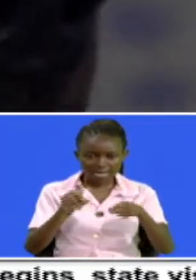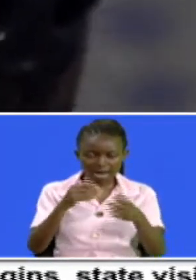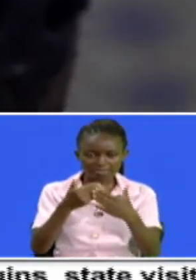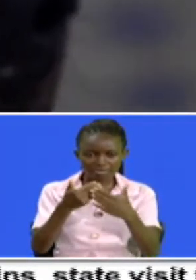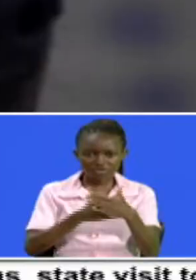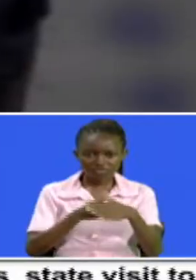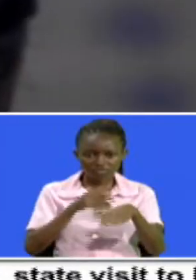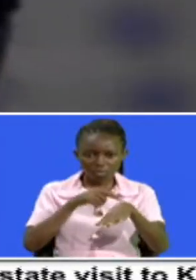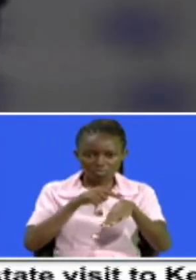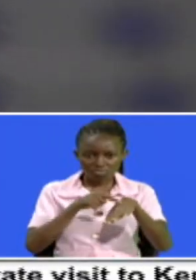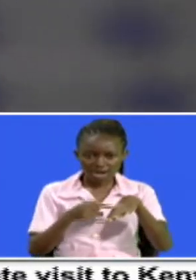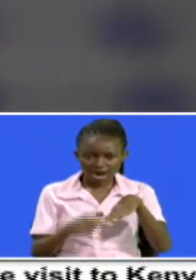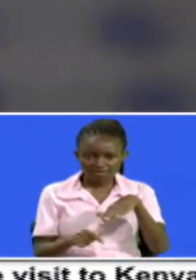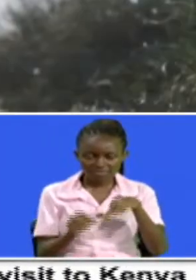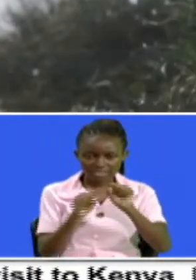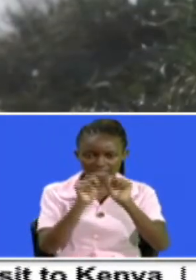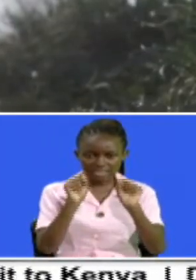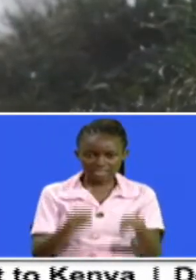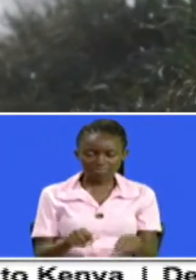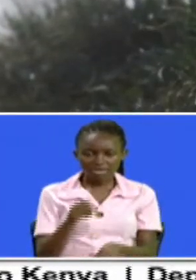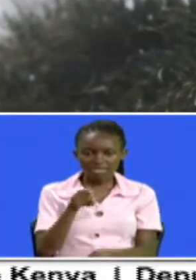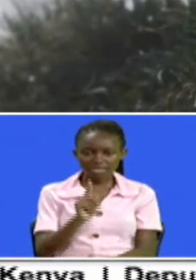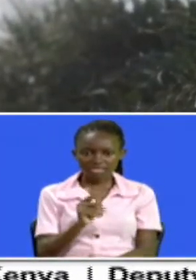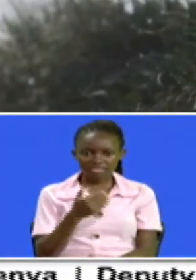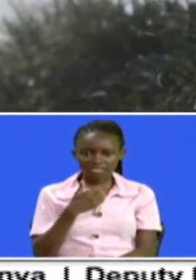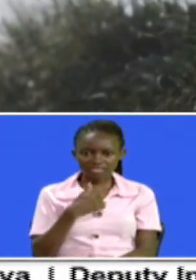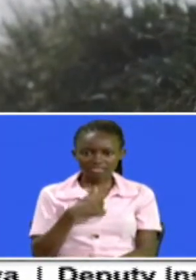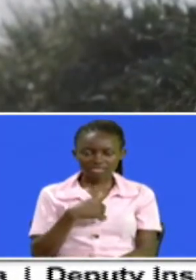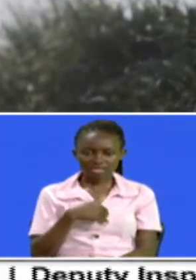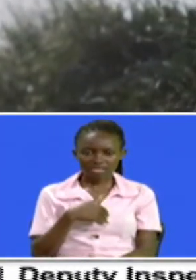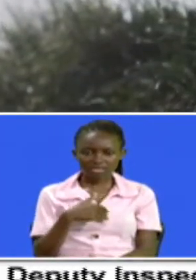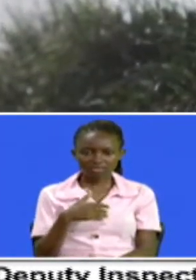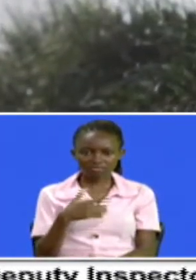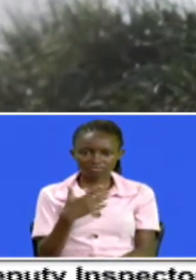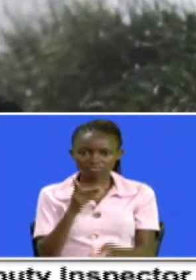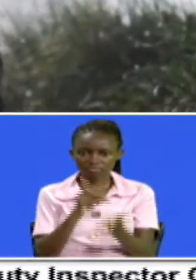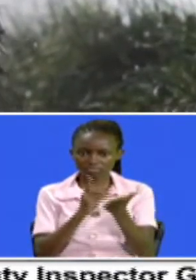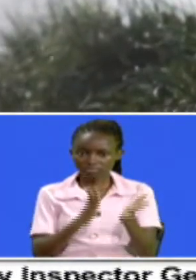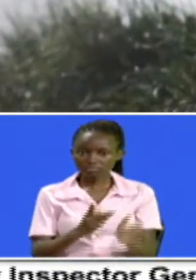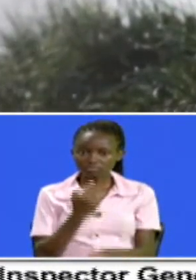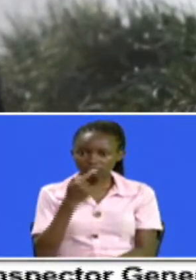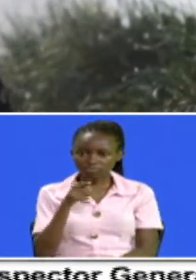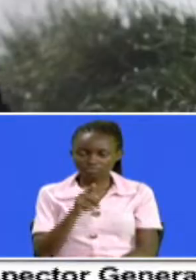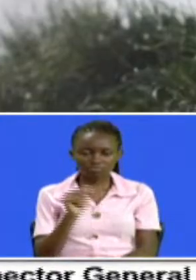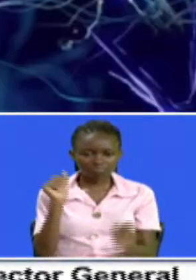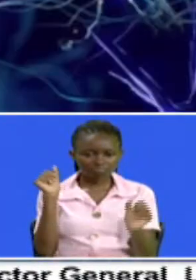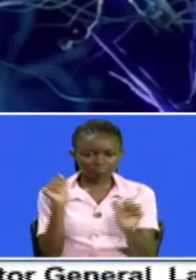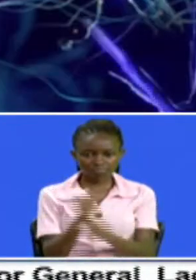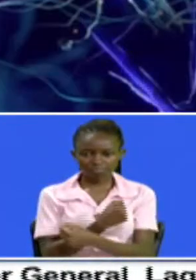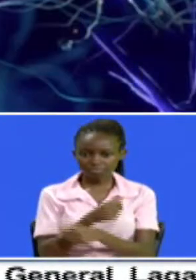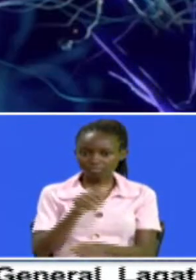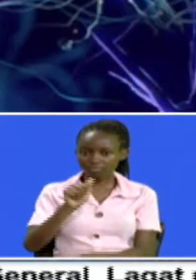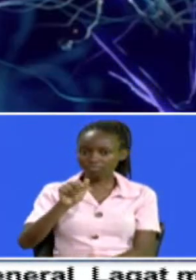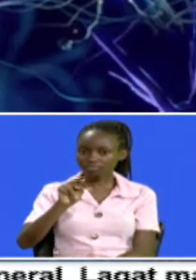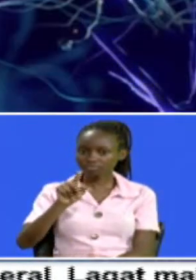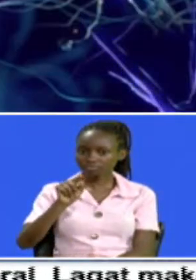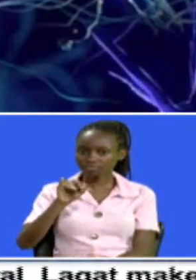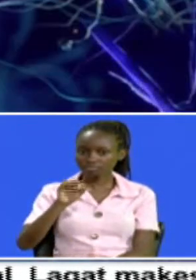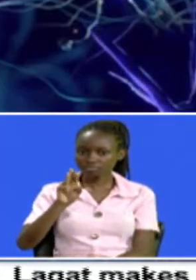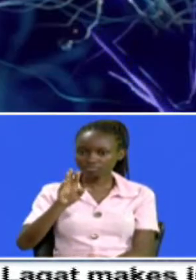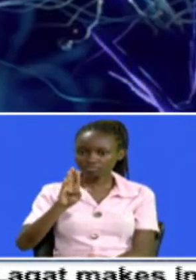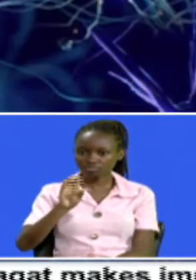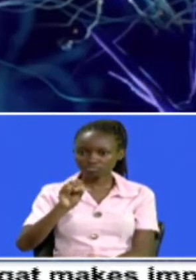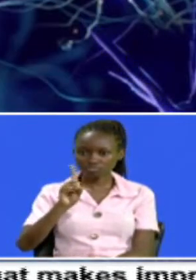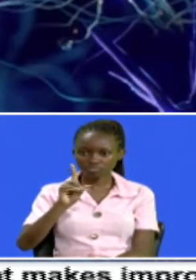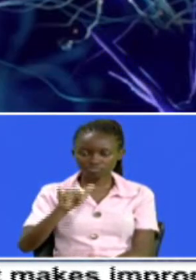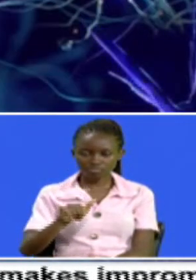the nervous system. This, according to veterinaries, makes it impossible for antibodies and even medicines to